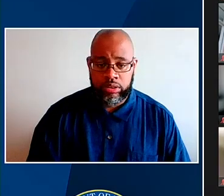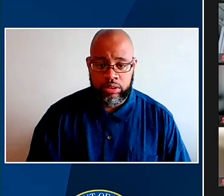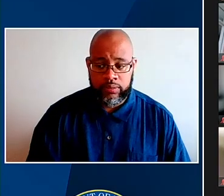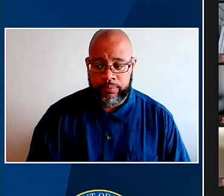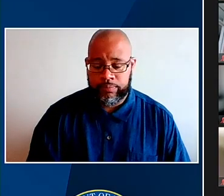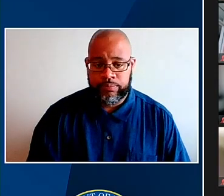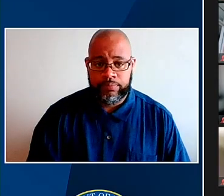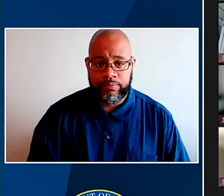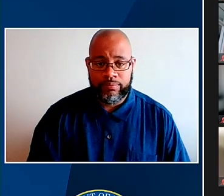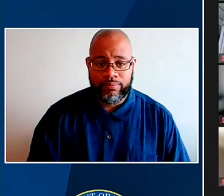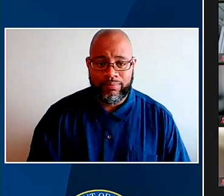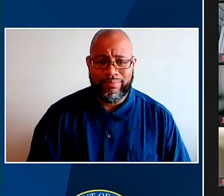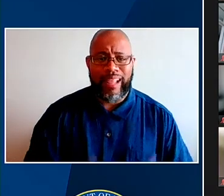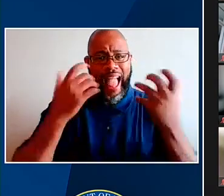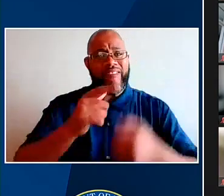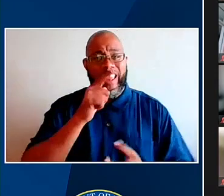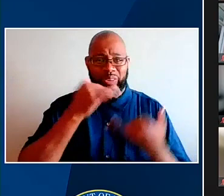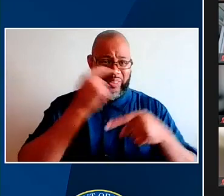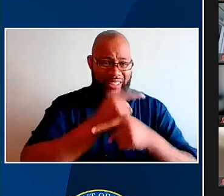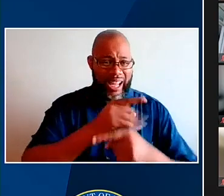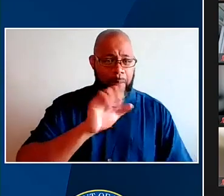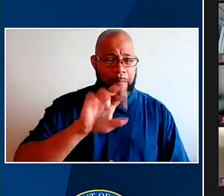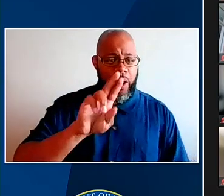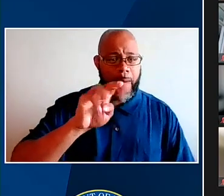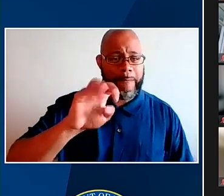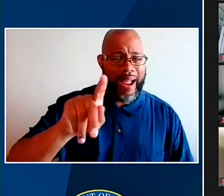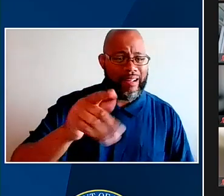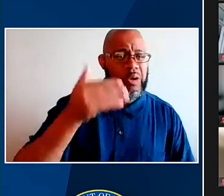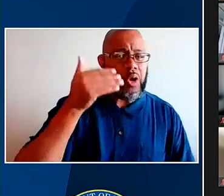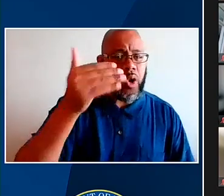A heavy lunch today. Yep, Barmac, go ahead.